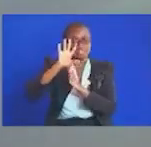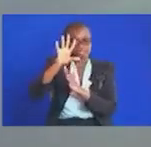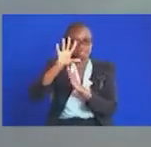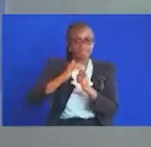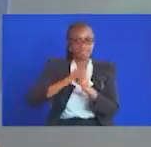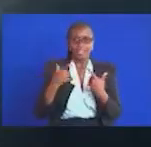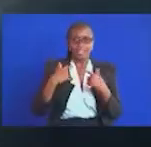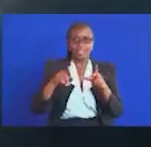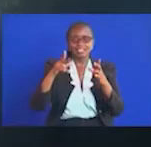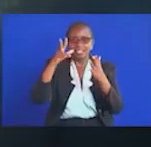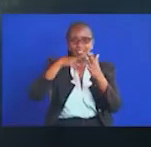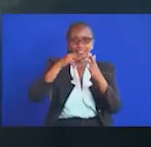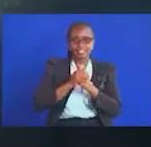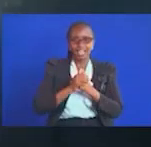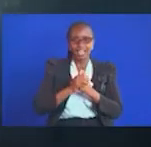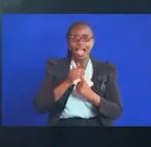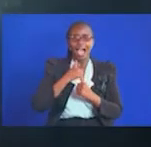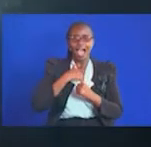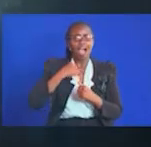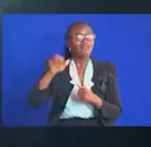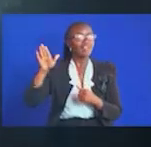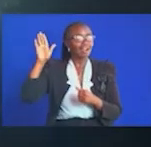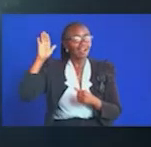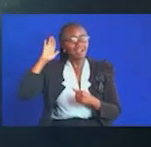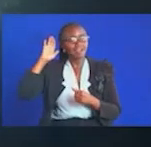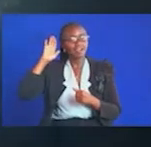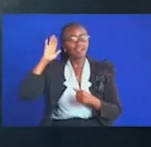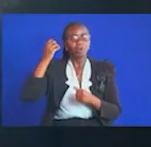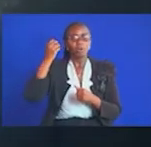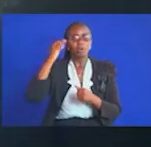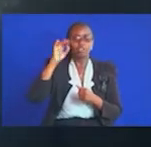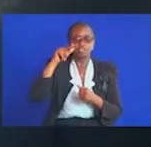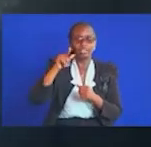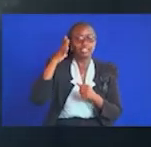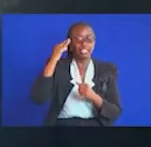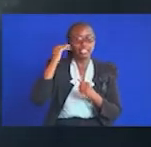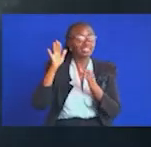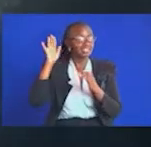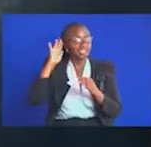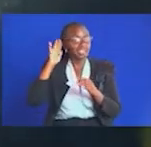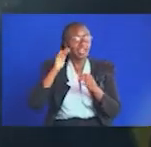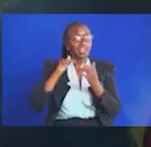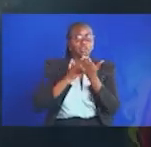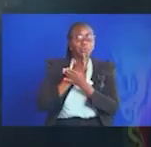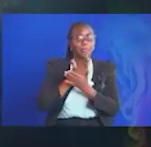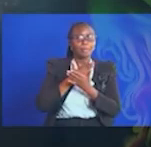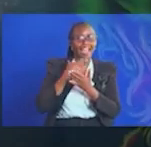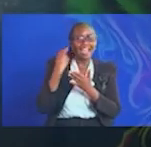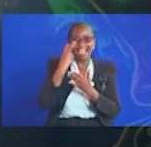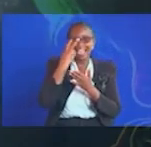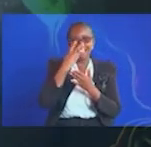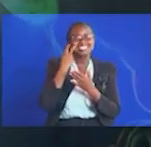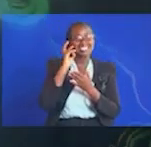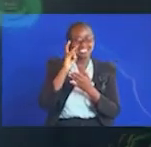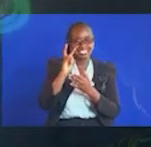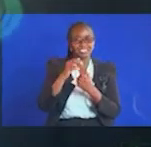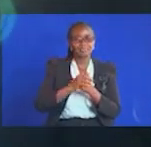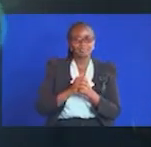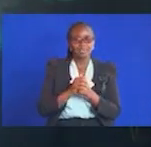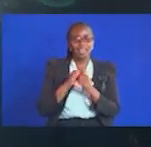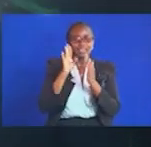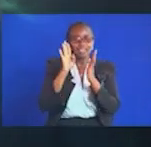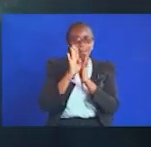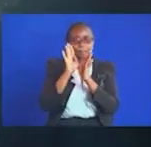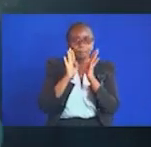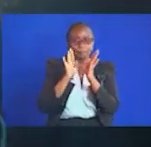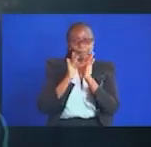role that experienced, heard of thee by the hearing of the ear, but now my eye seeth thee. The Bible says,